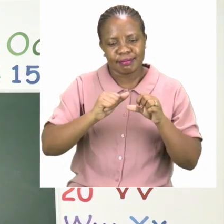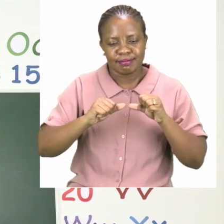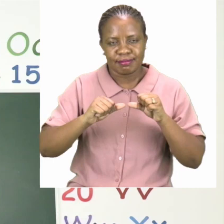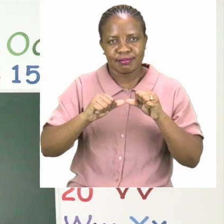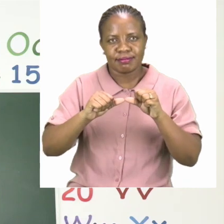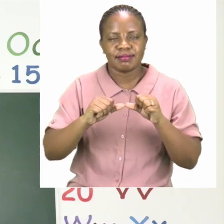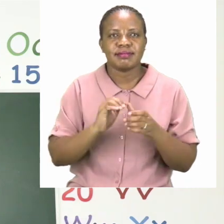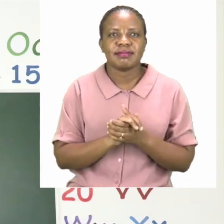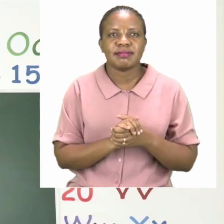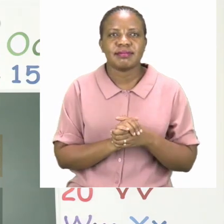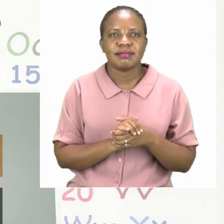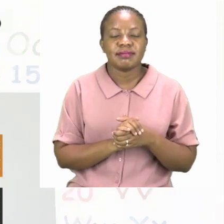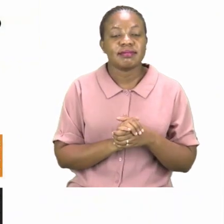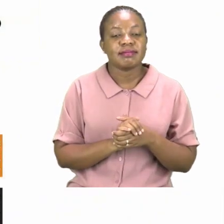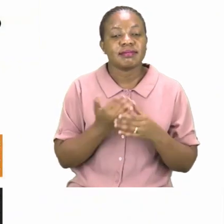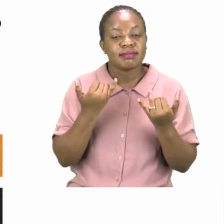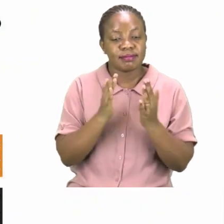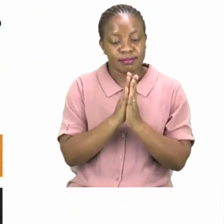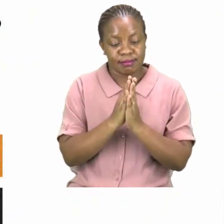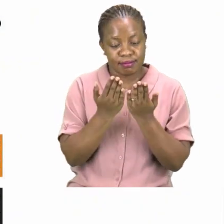take a look back at our exercise.